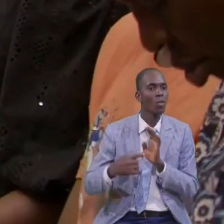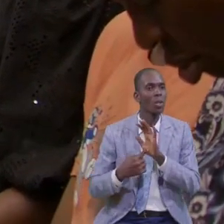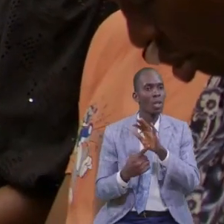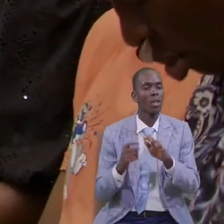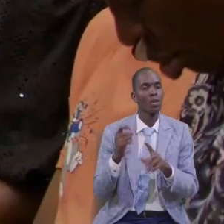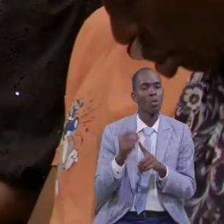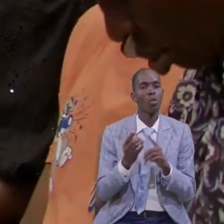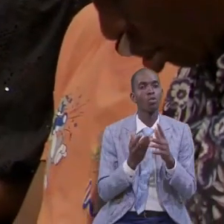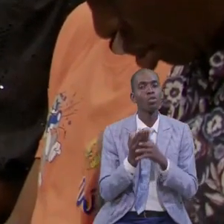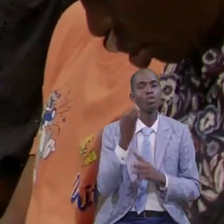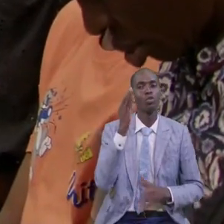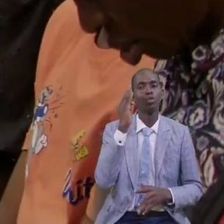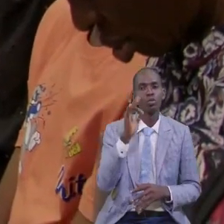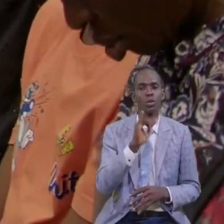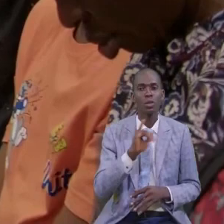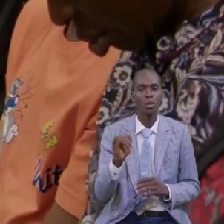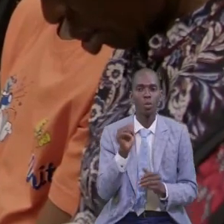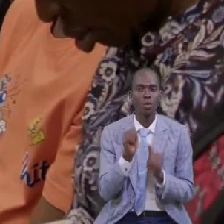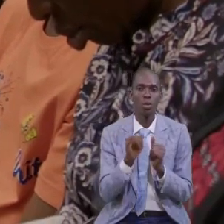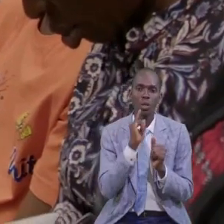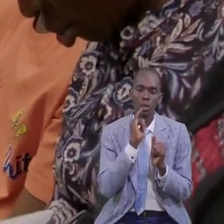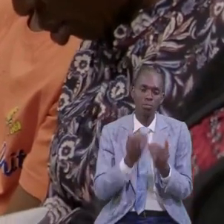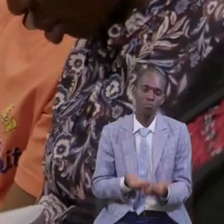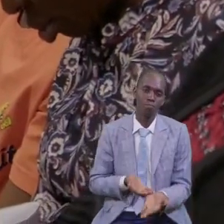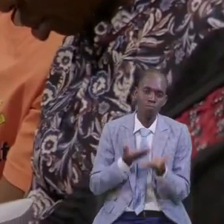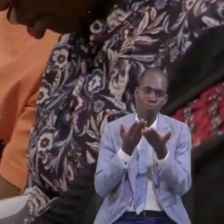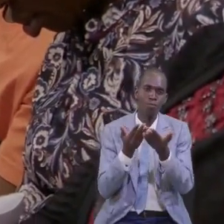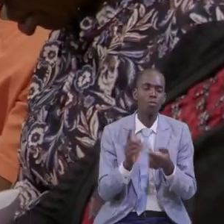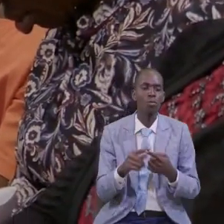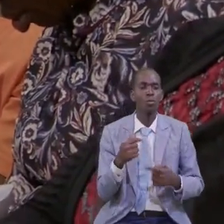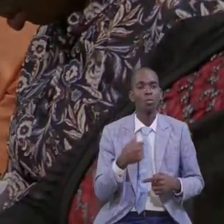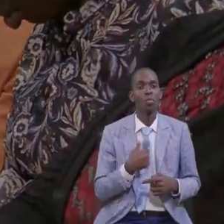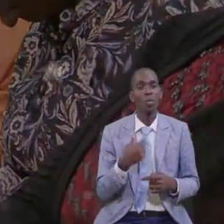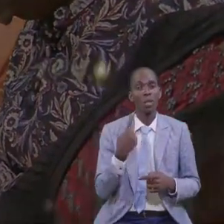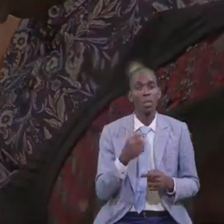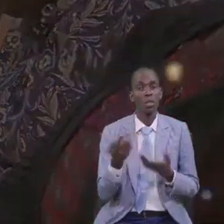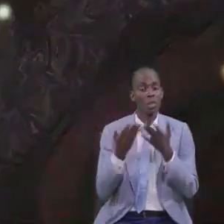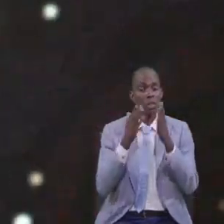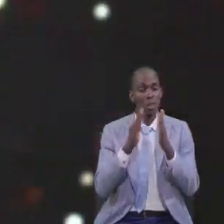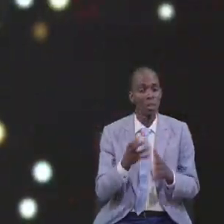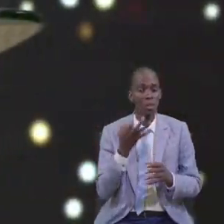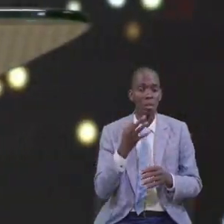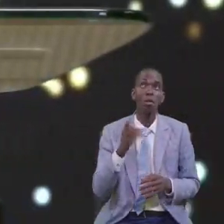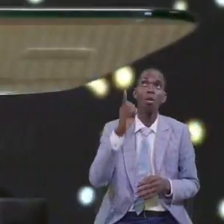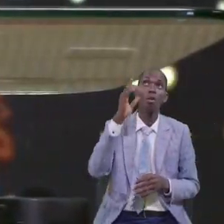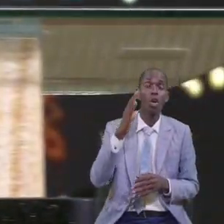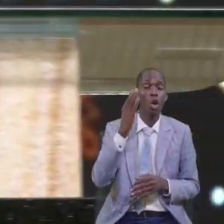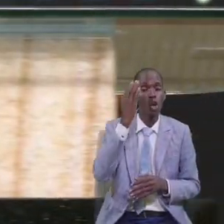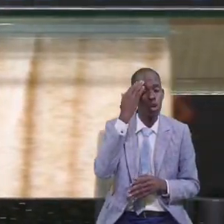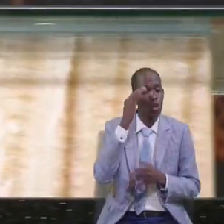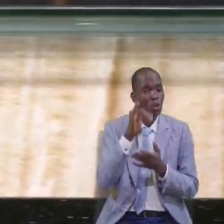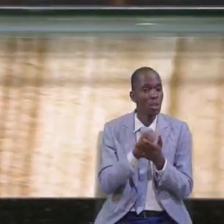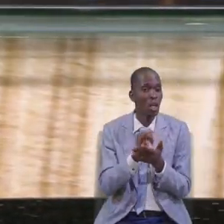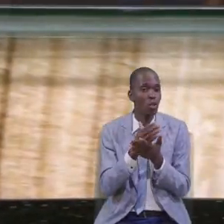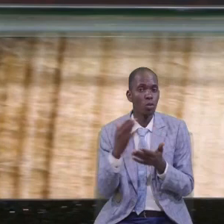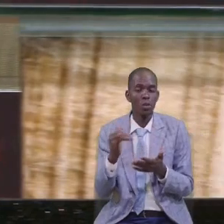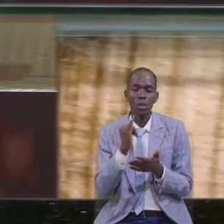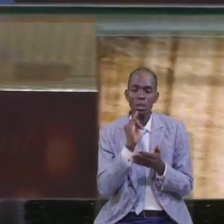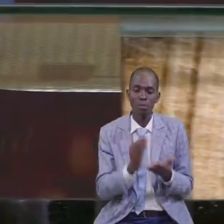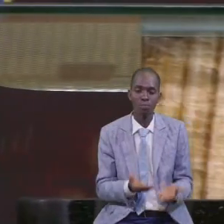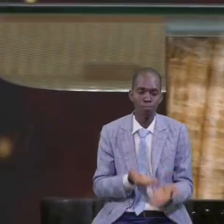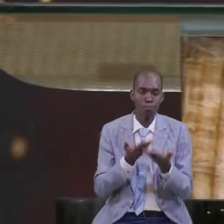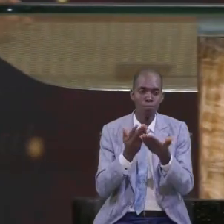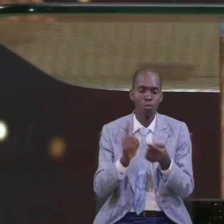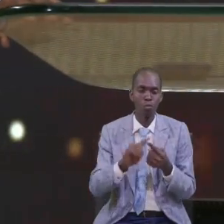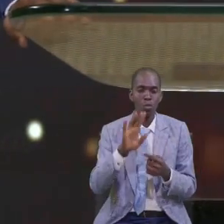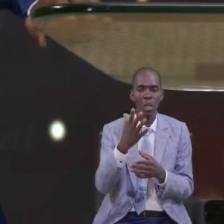which is committed unto me. The servants of God know that something is committed into their hands, and